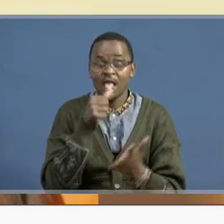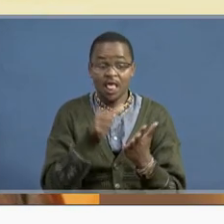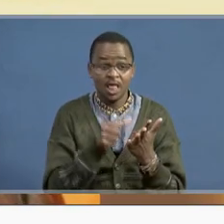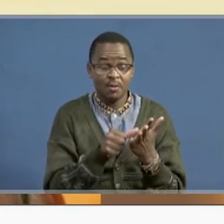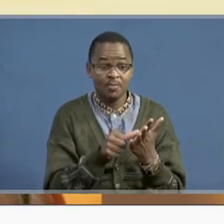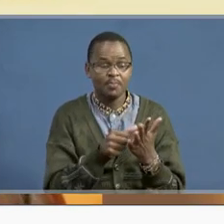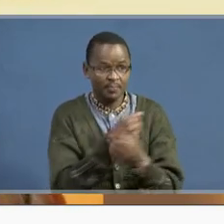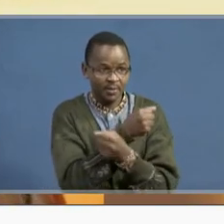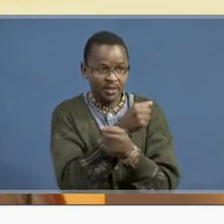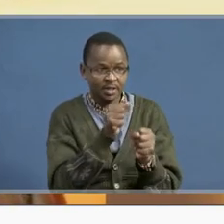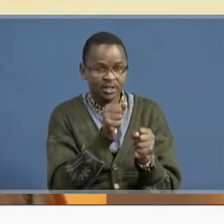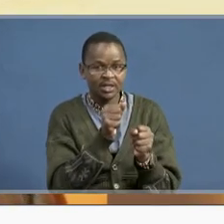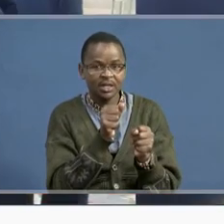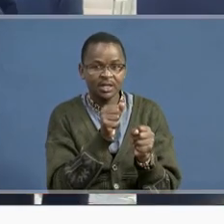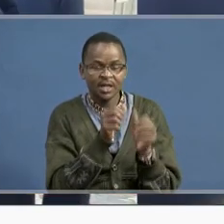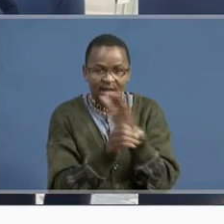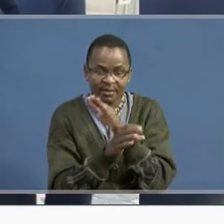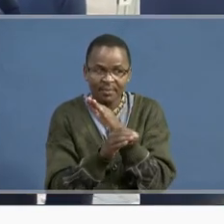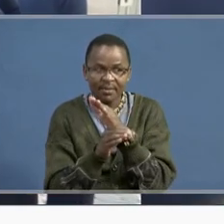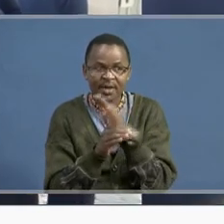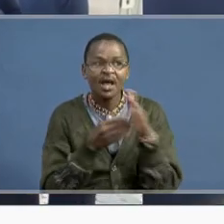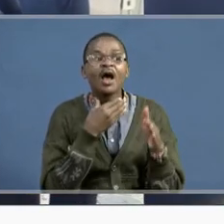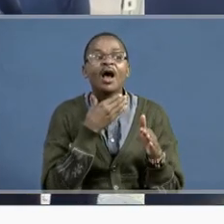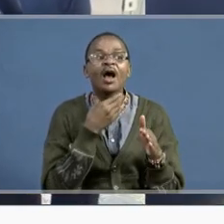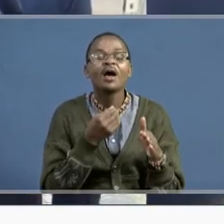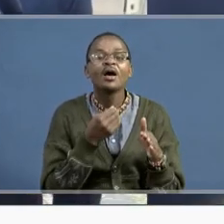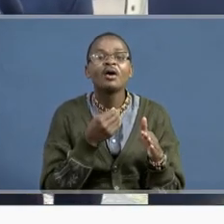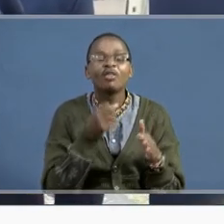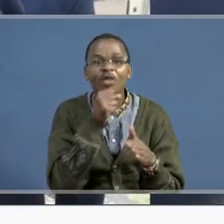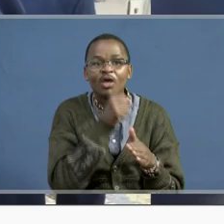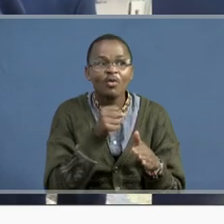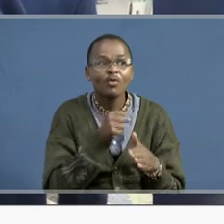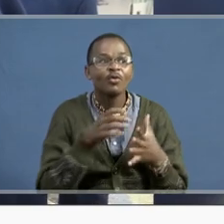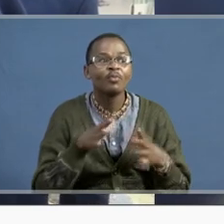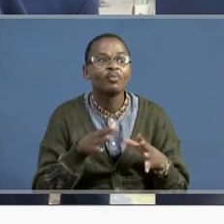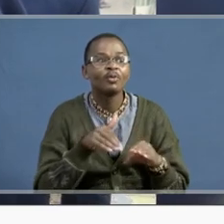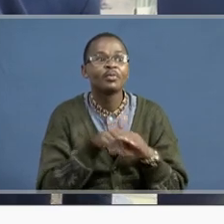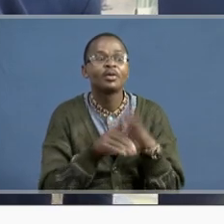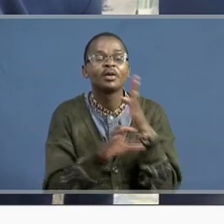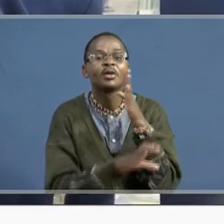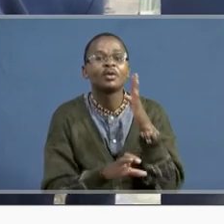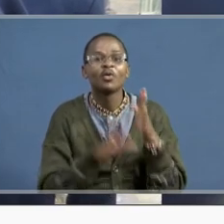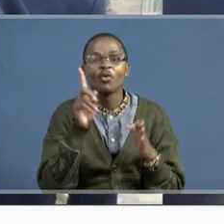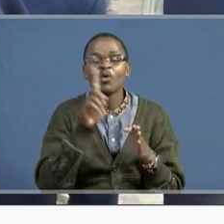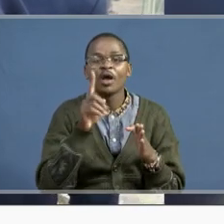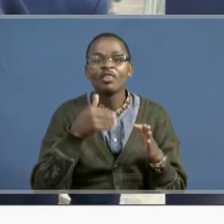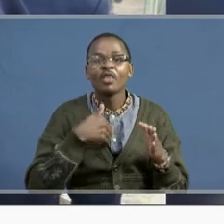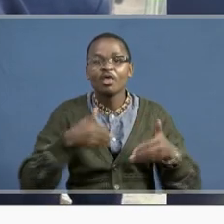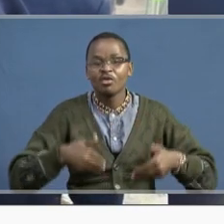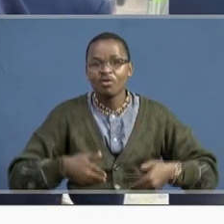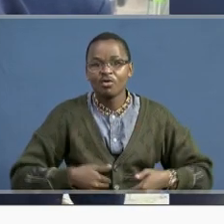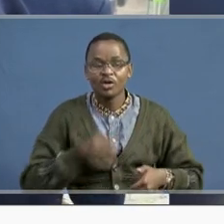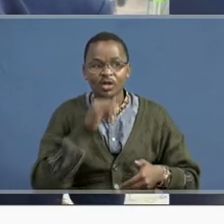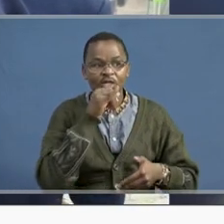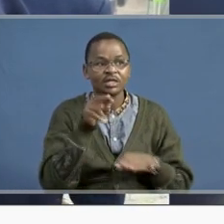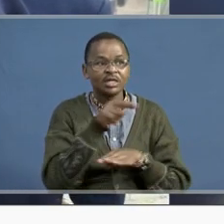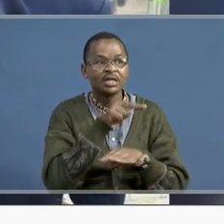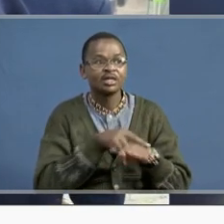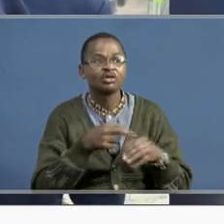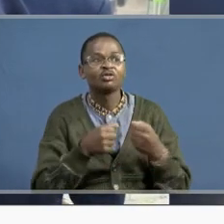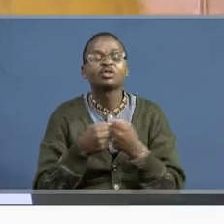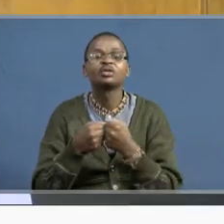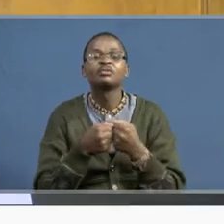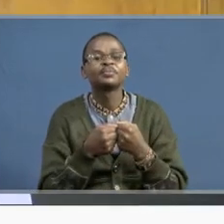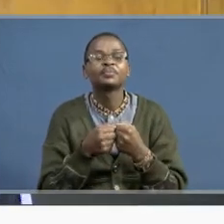the president seemed to have explained his addiction in appointing the old guards in a country where youth unemployment is a national